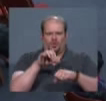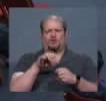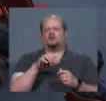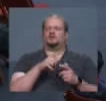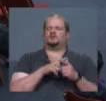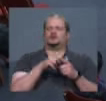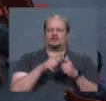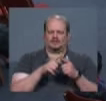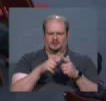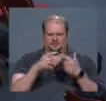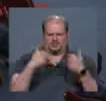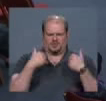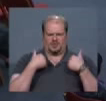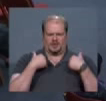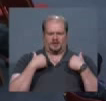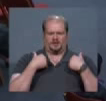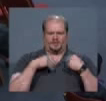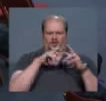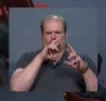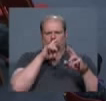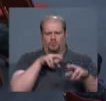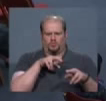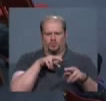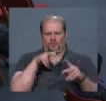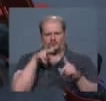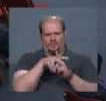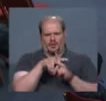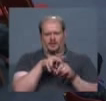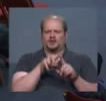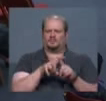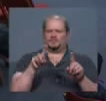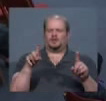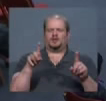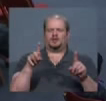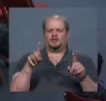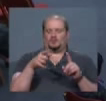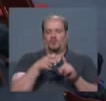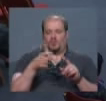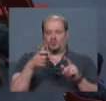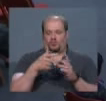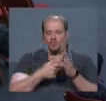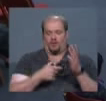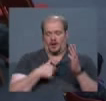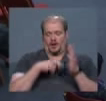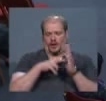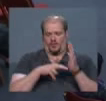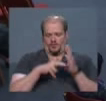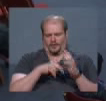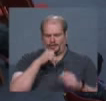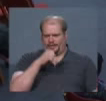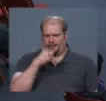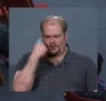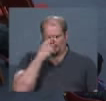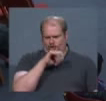there was a report made, but from what I read, it didn't look